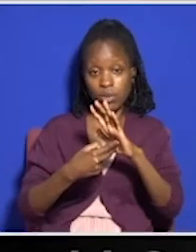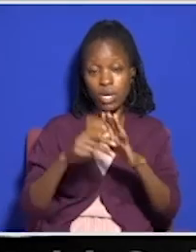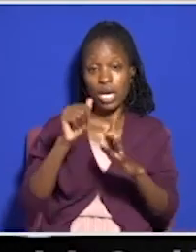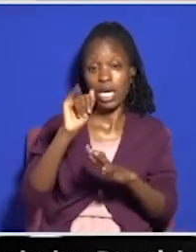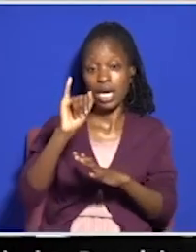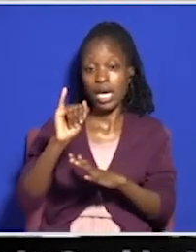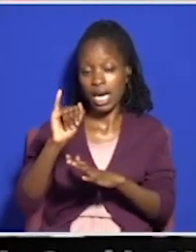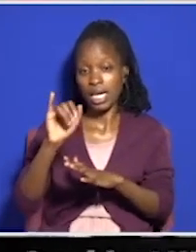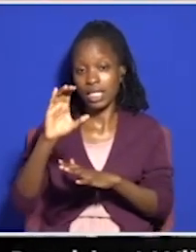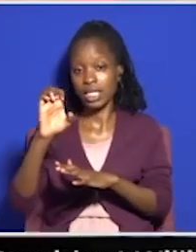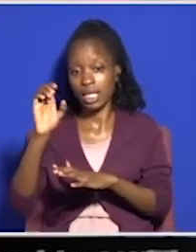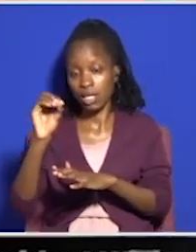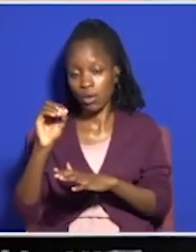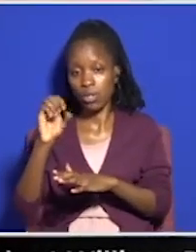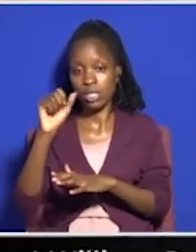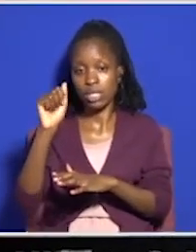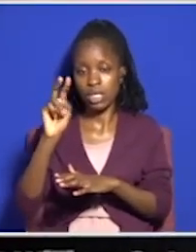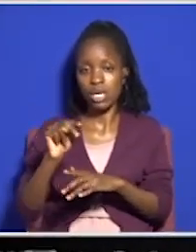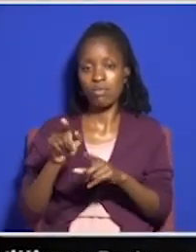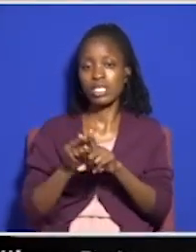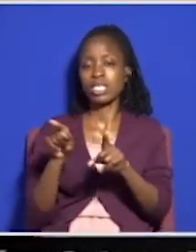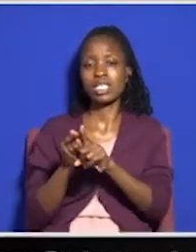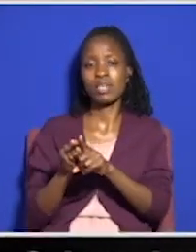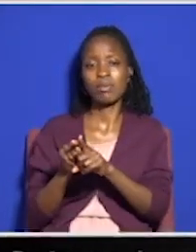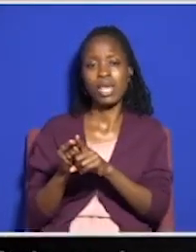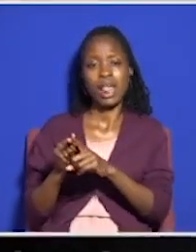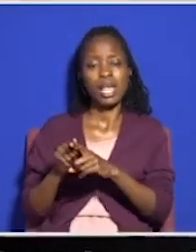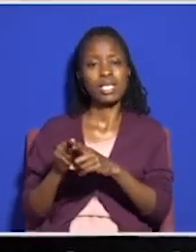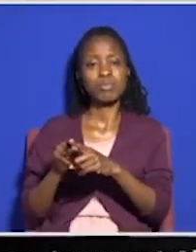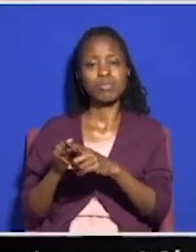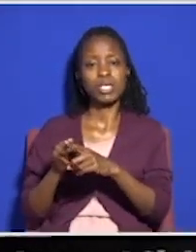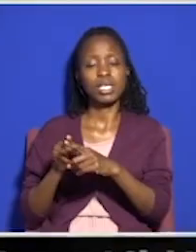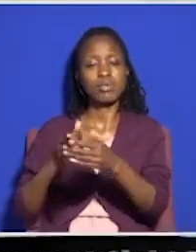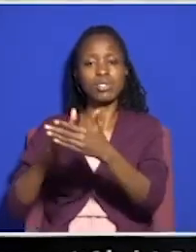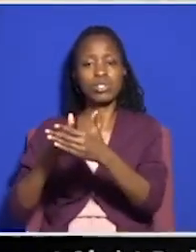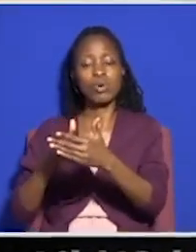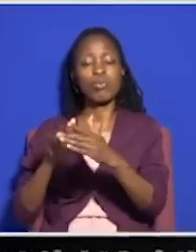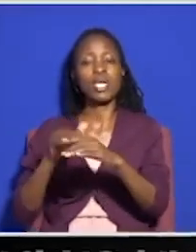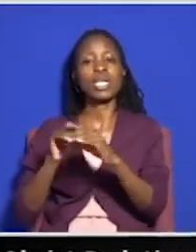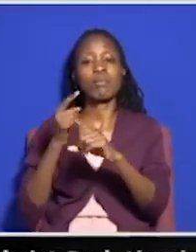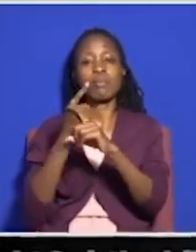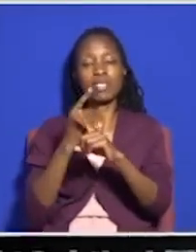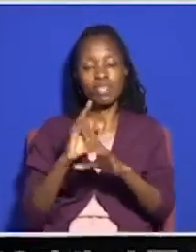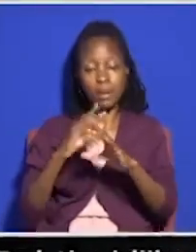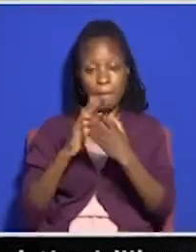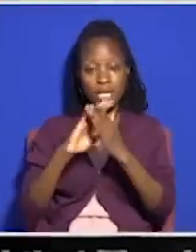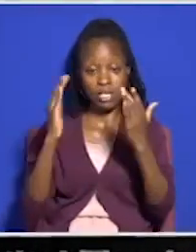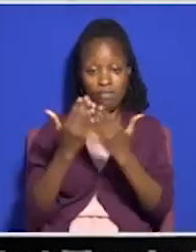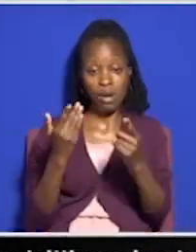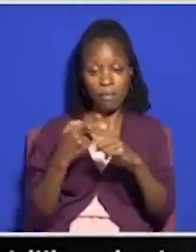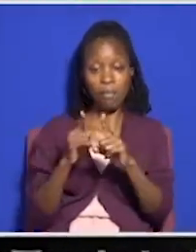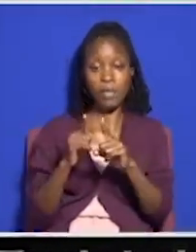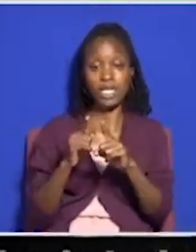Altman, has been heavily criticized globally over privacy concerns, but the company's website says the project is